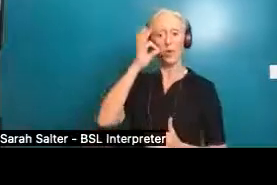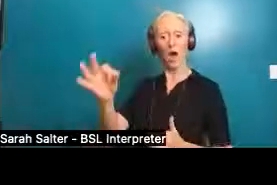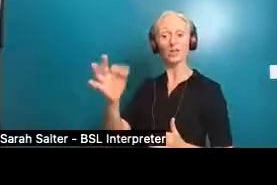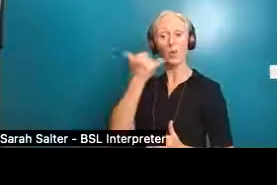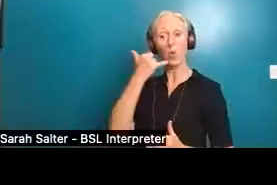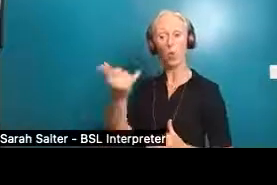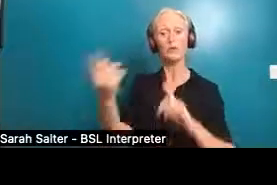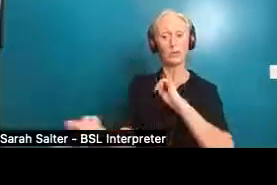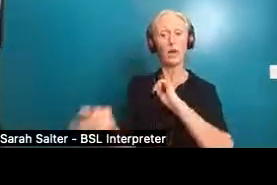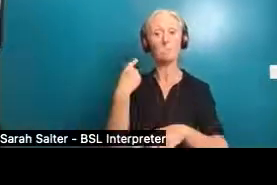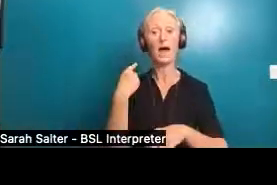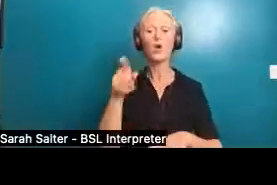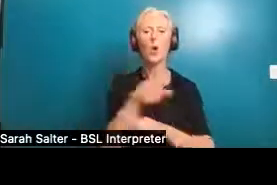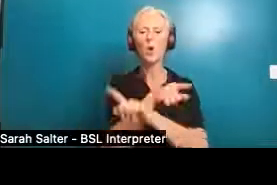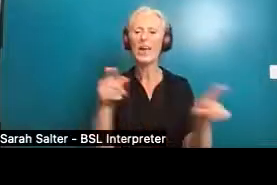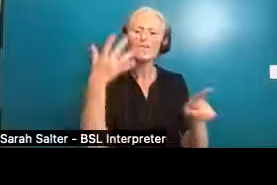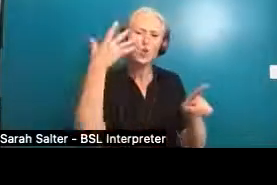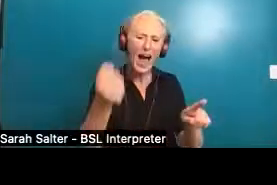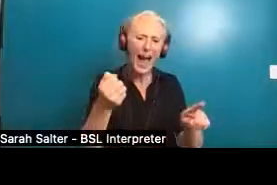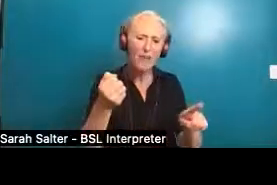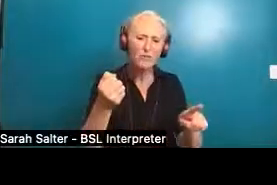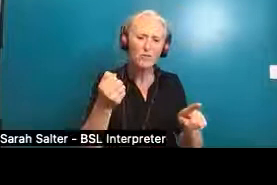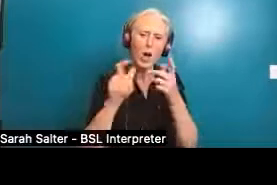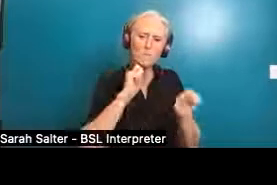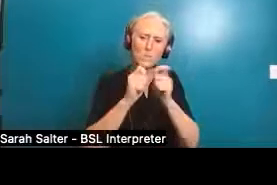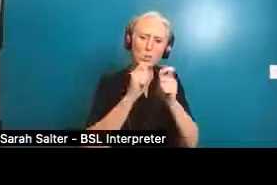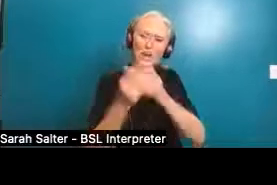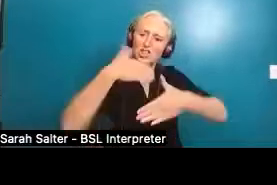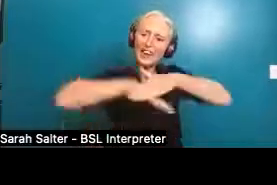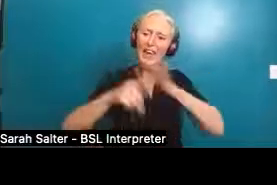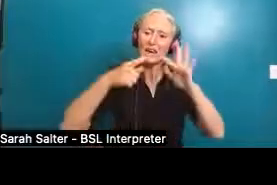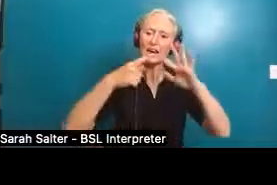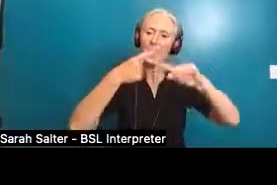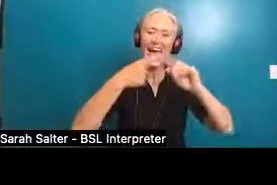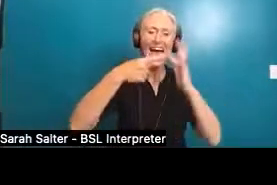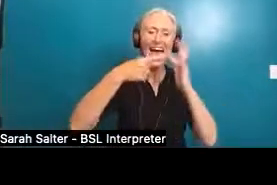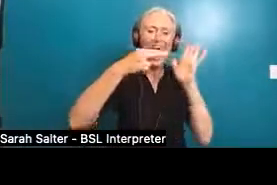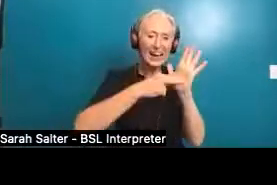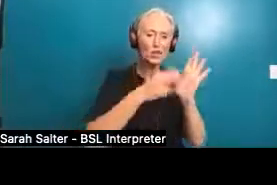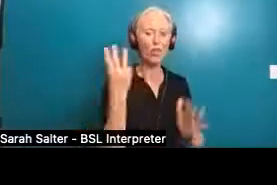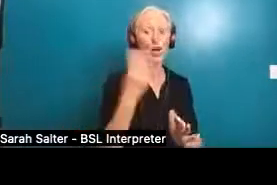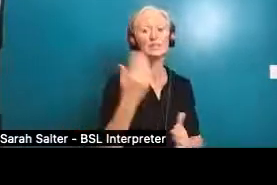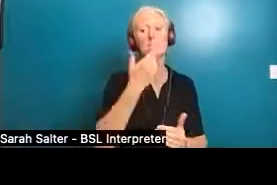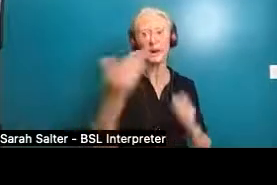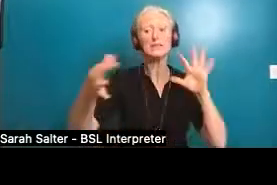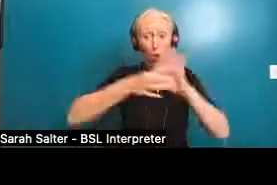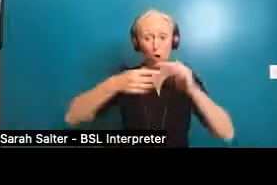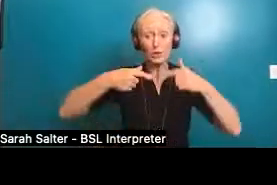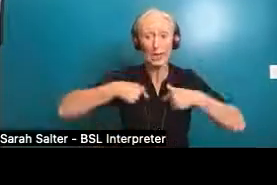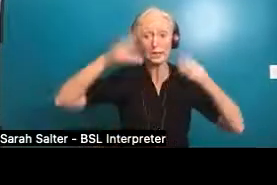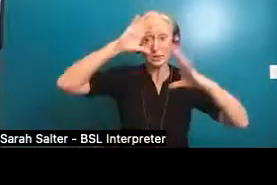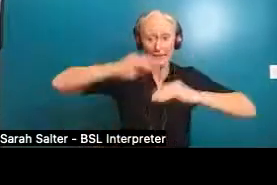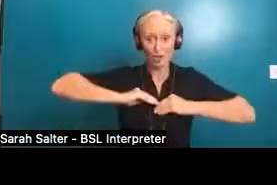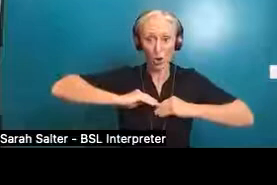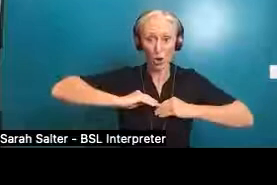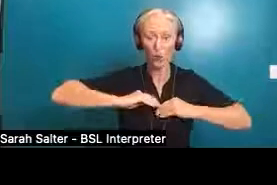in exon 13 and are interested to hear more or even be screened, do contact us. I'll tell you details at the end. If you